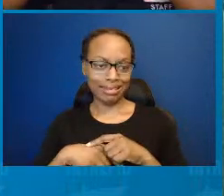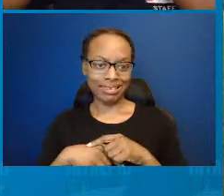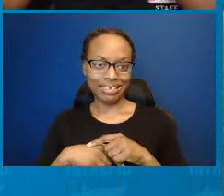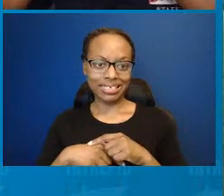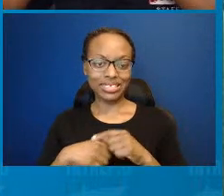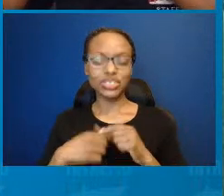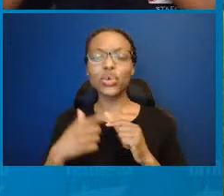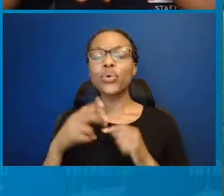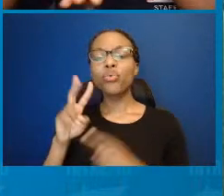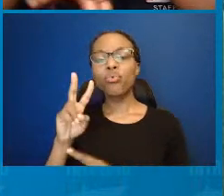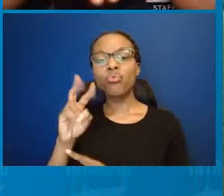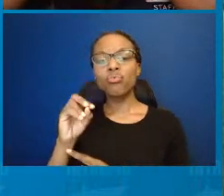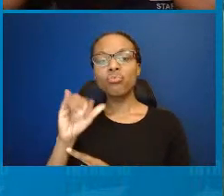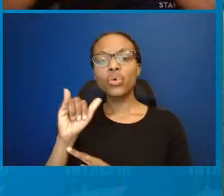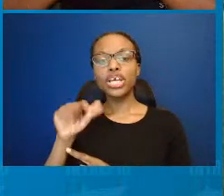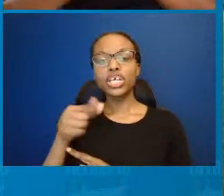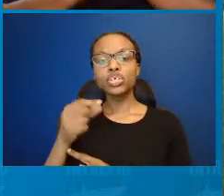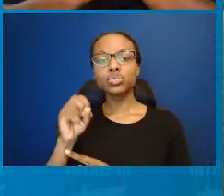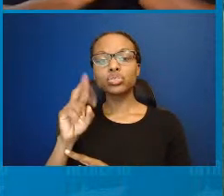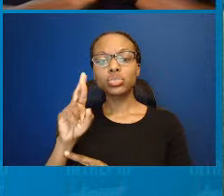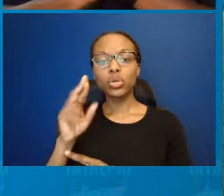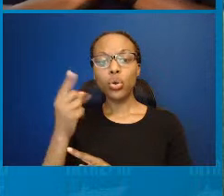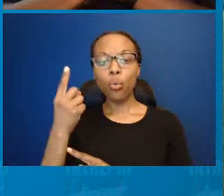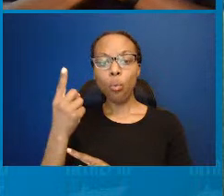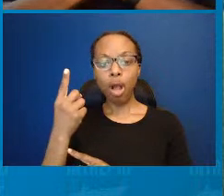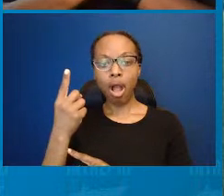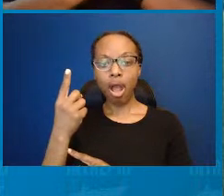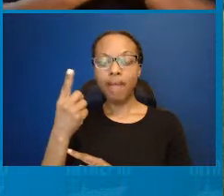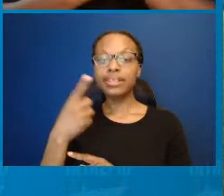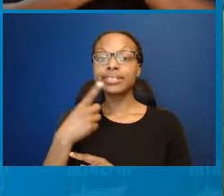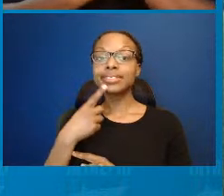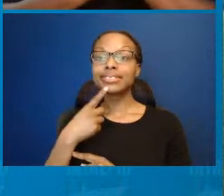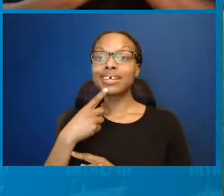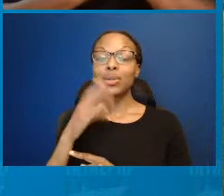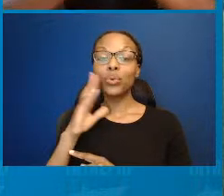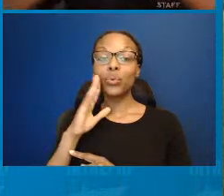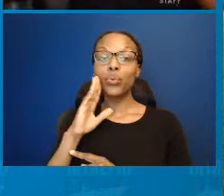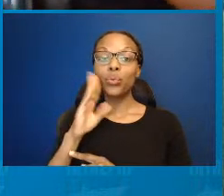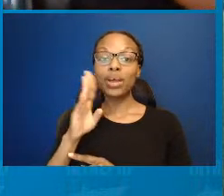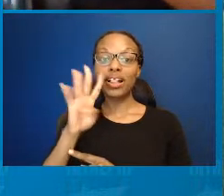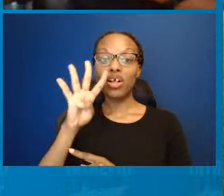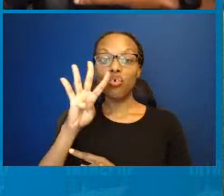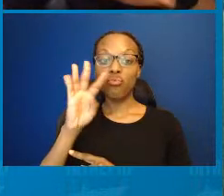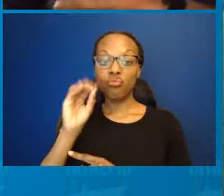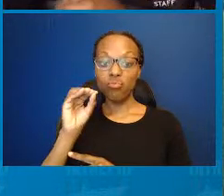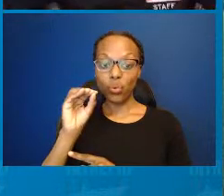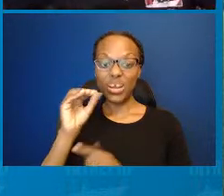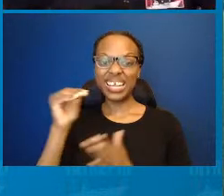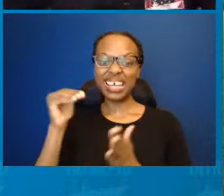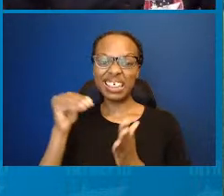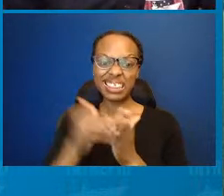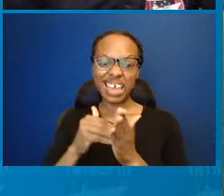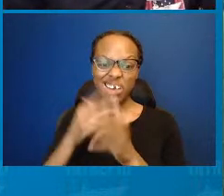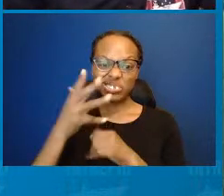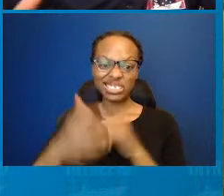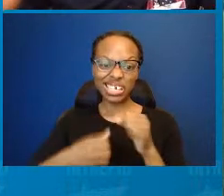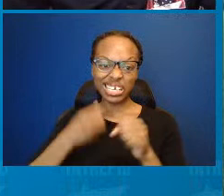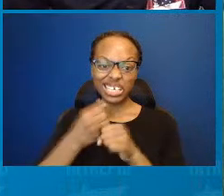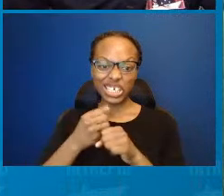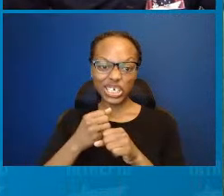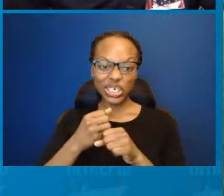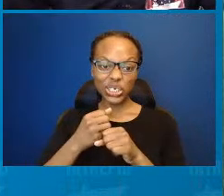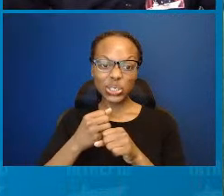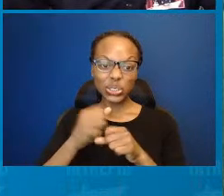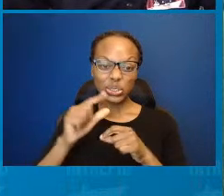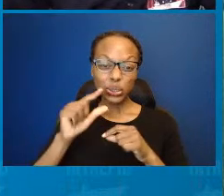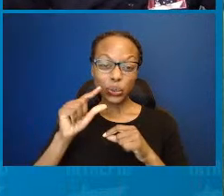probe Voyager 1, I think it said that it's going to take like 40,000 years for it to come to the closest star, traveling at the speed